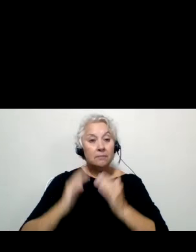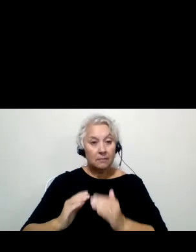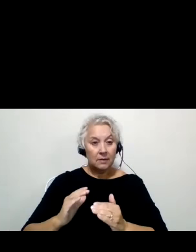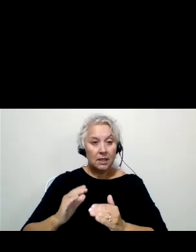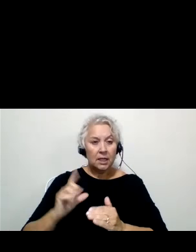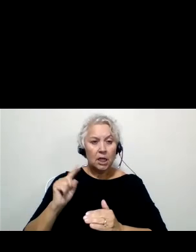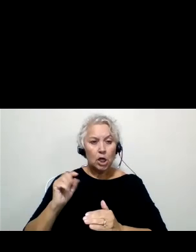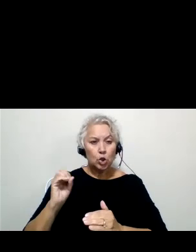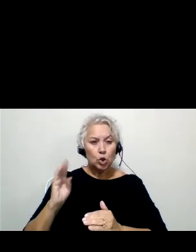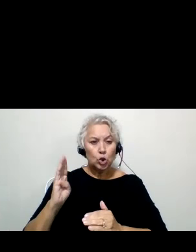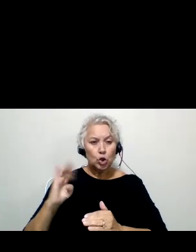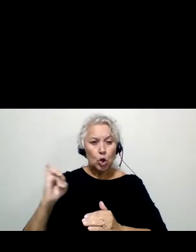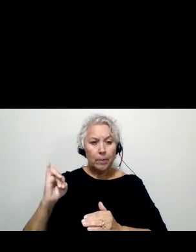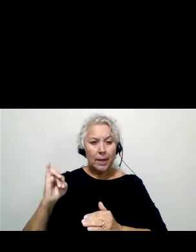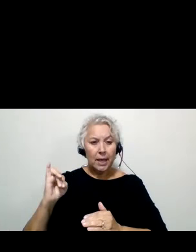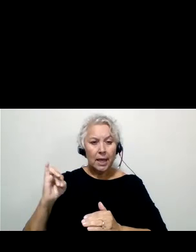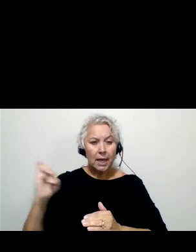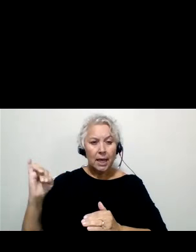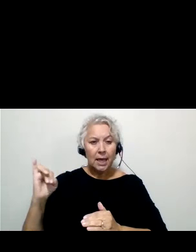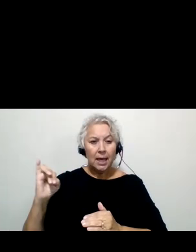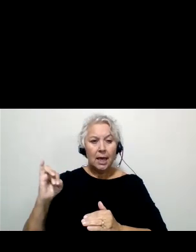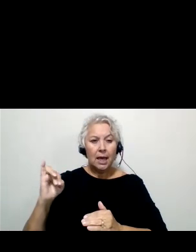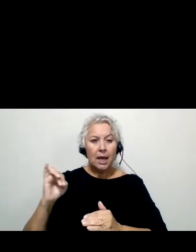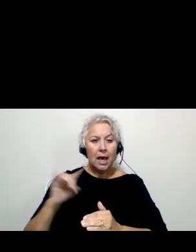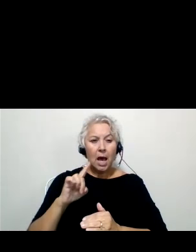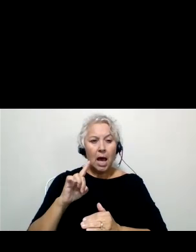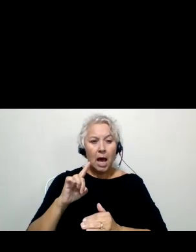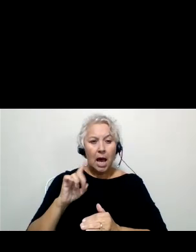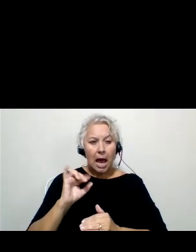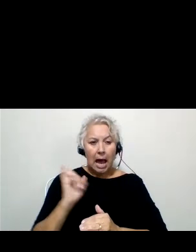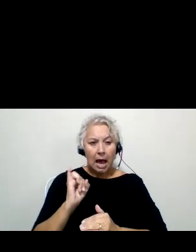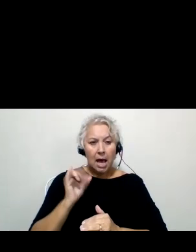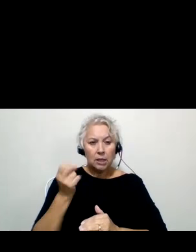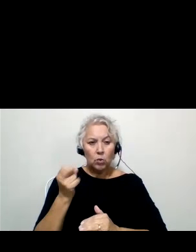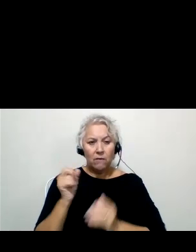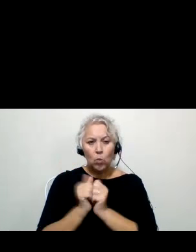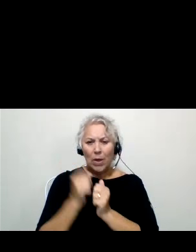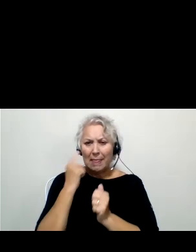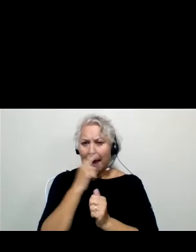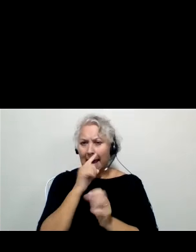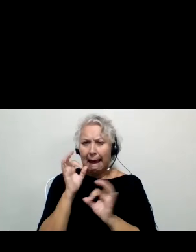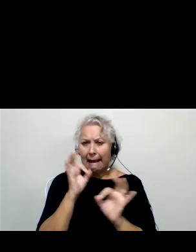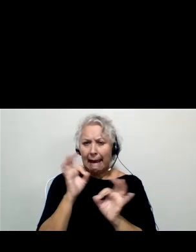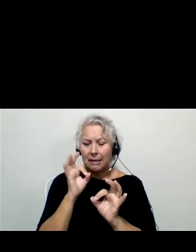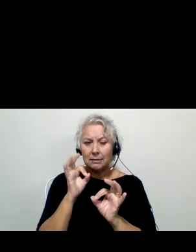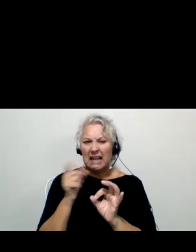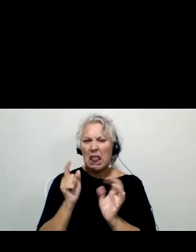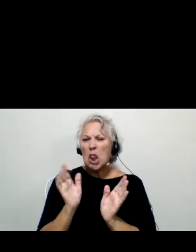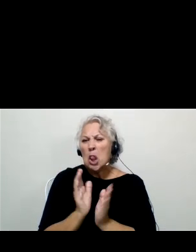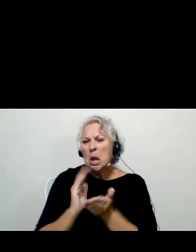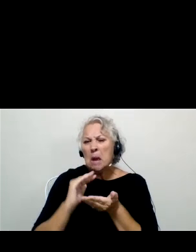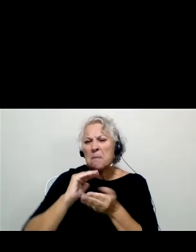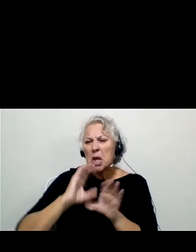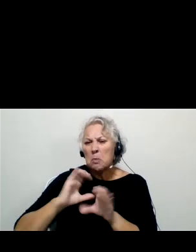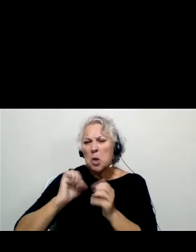Tobii i12 with eye gaze. This looks like just a mini computer with a back